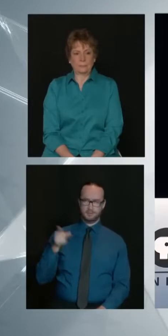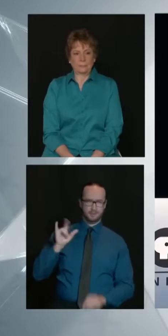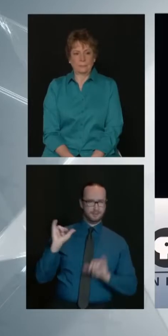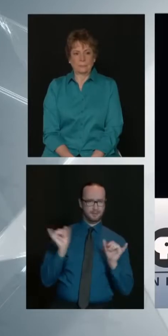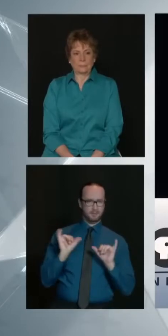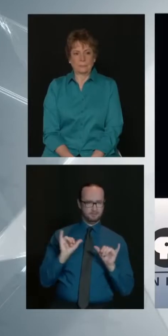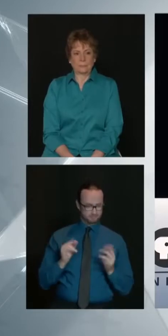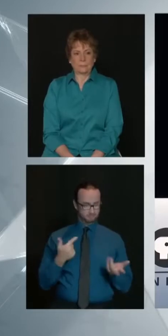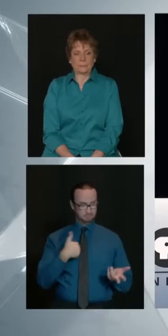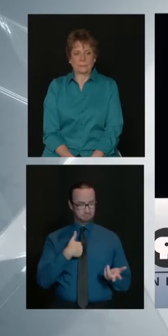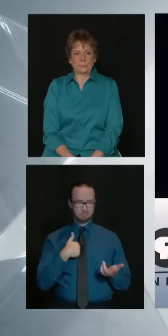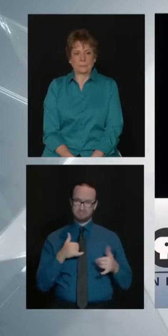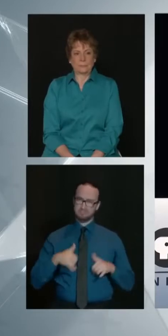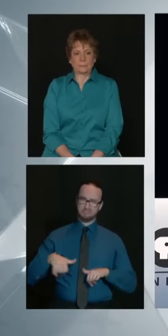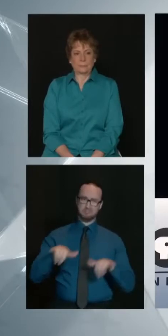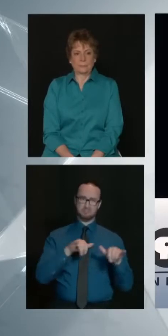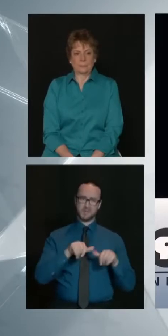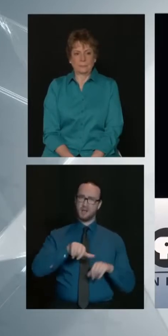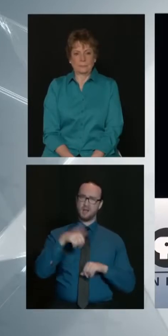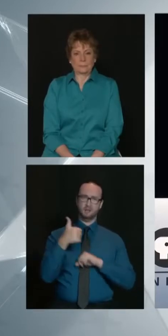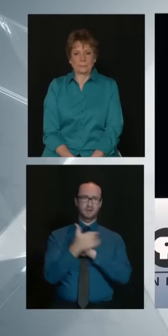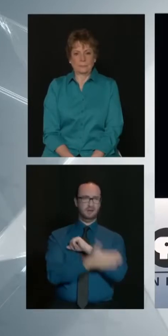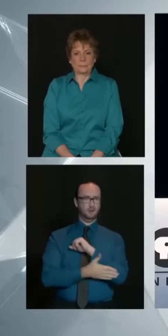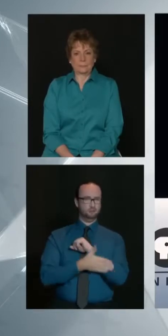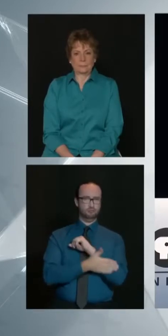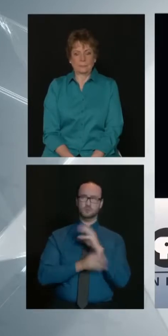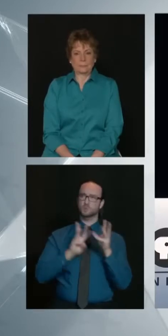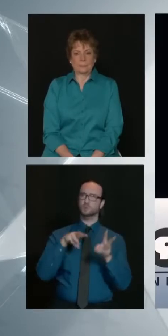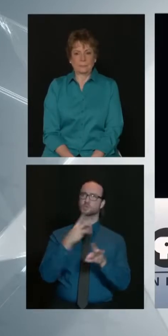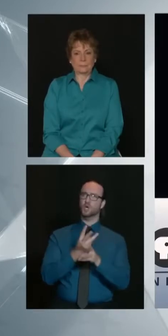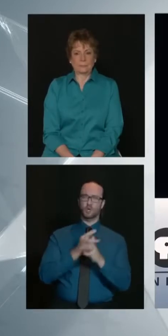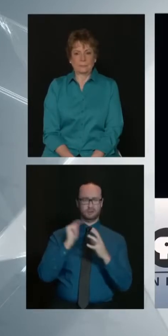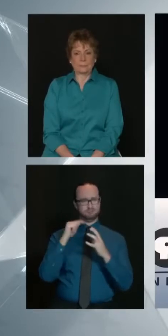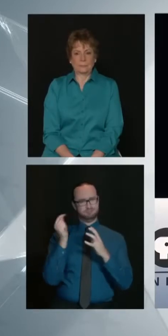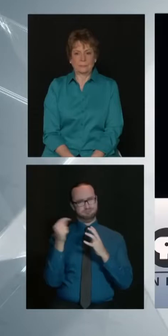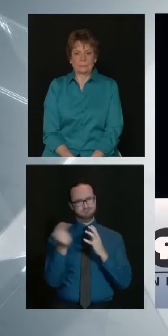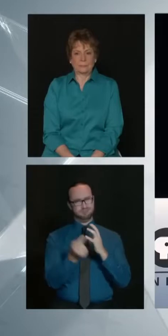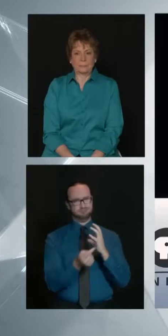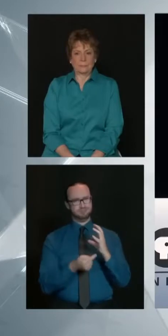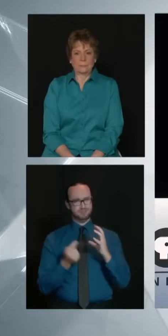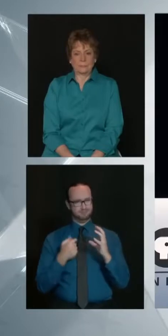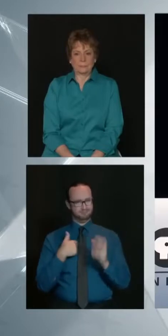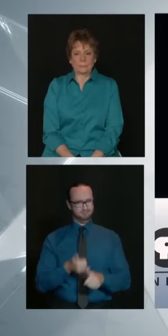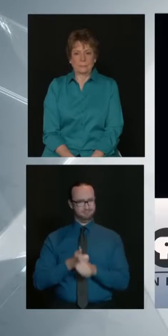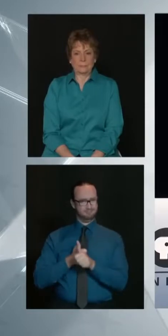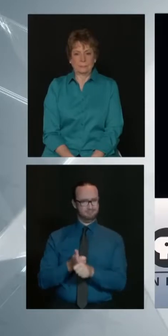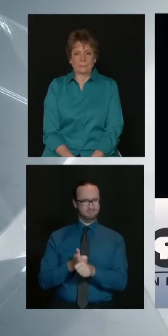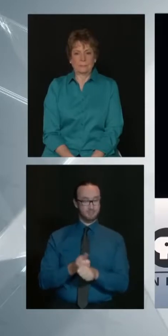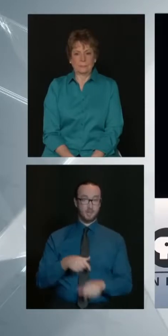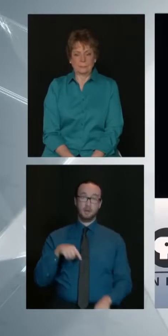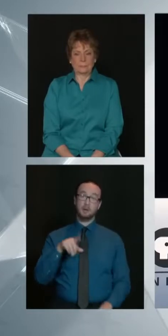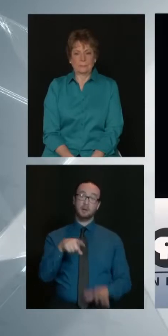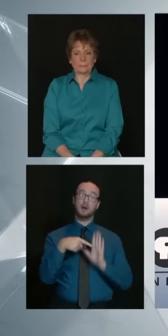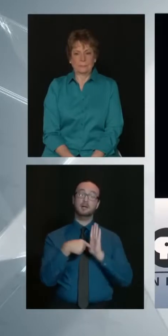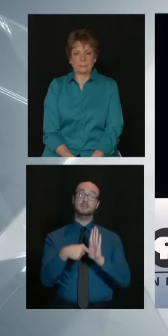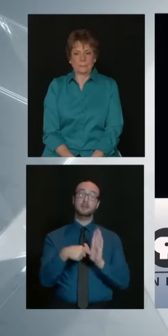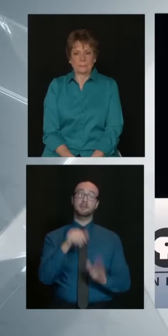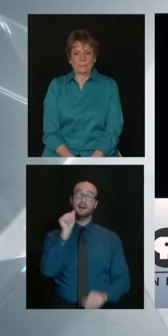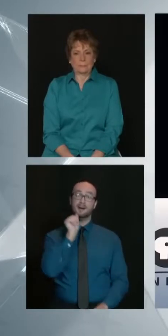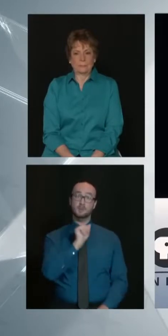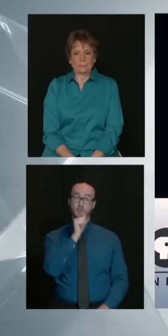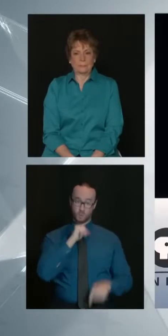other civilized country in the world? Just last year, Arizona passed a law that limits abortions after 15